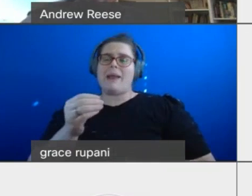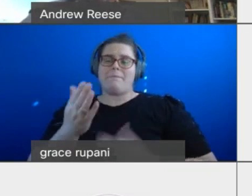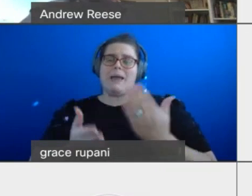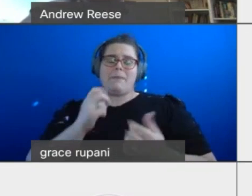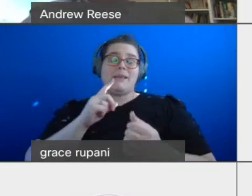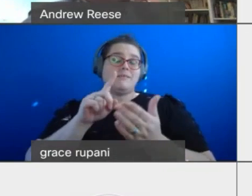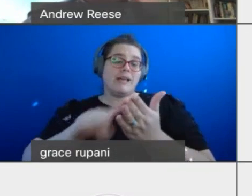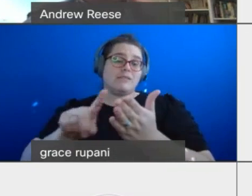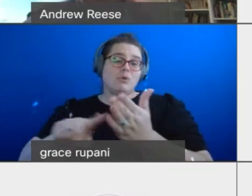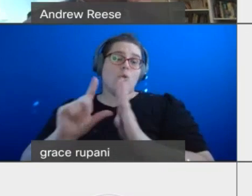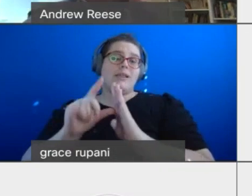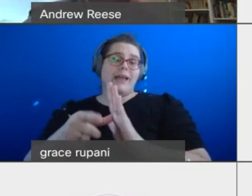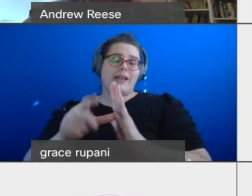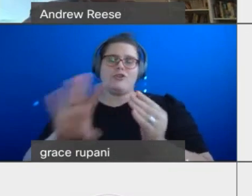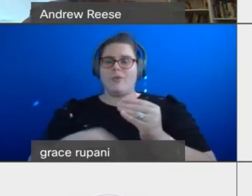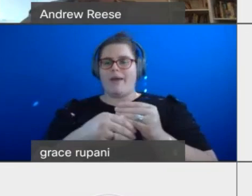included in a phase 2.